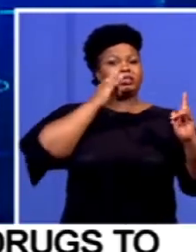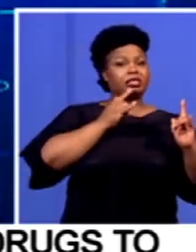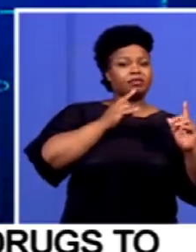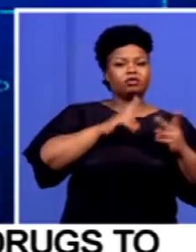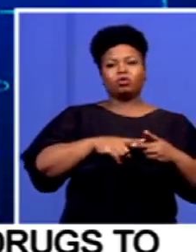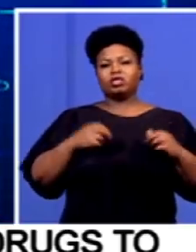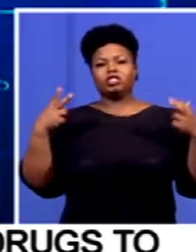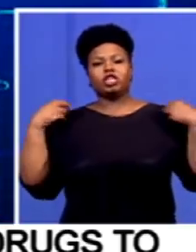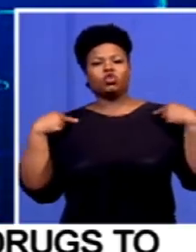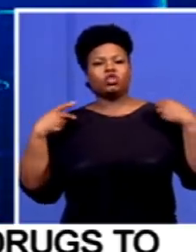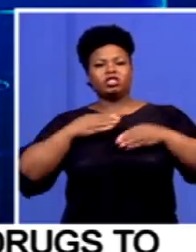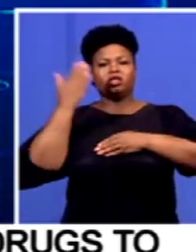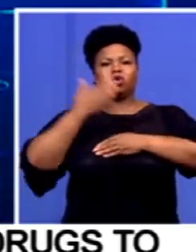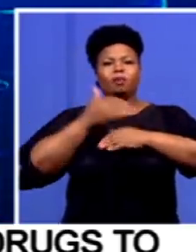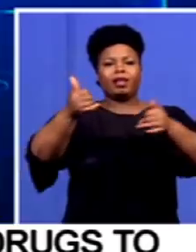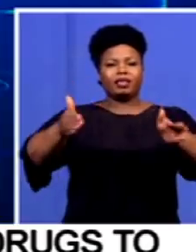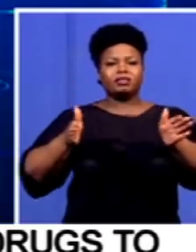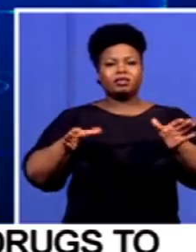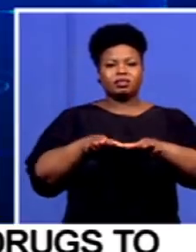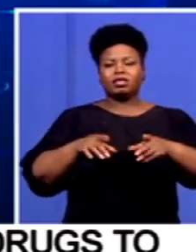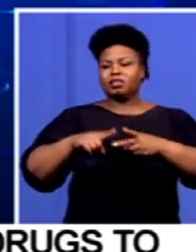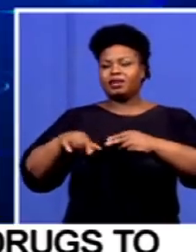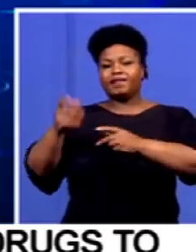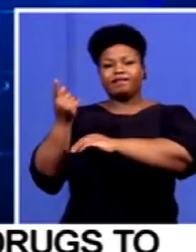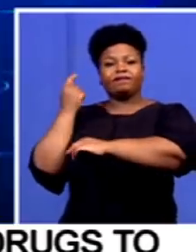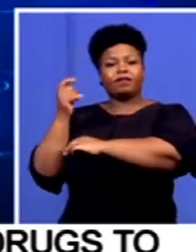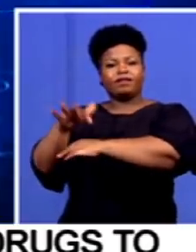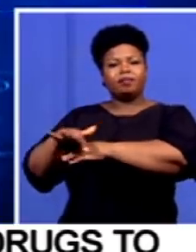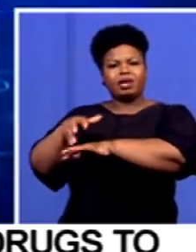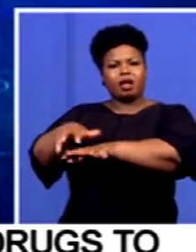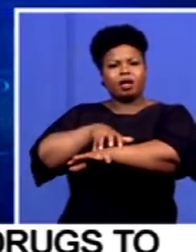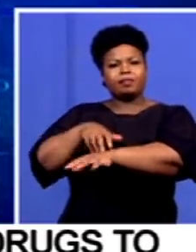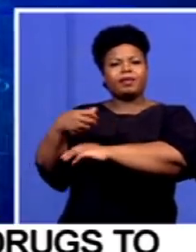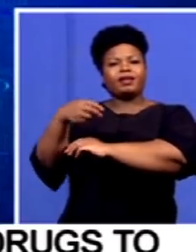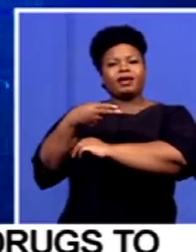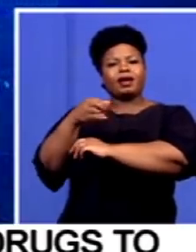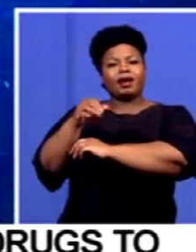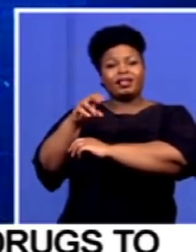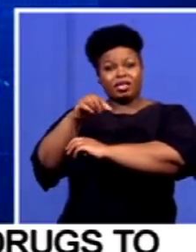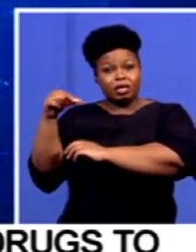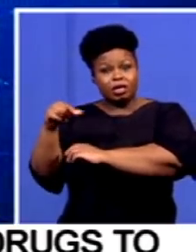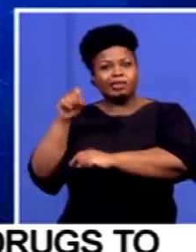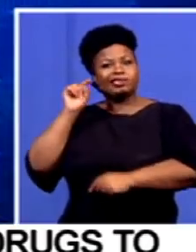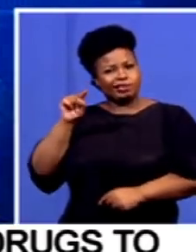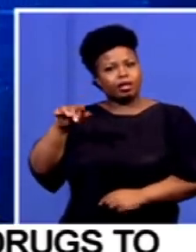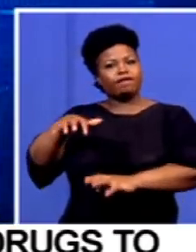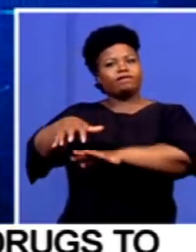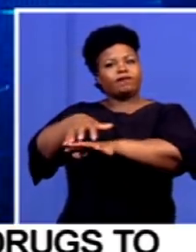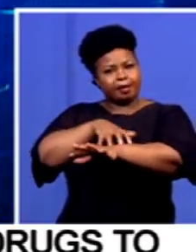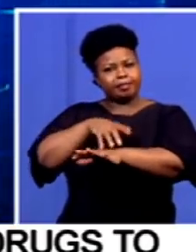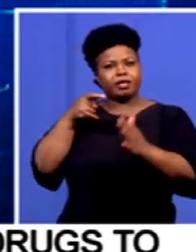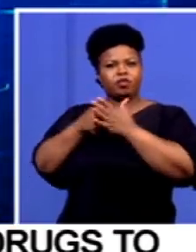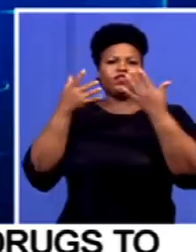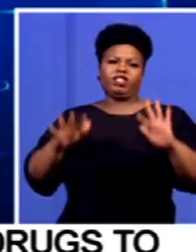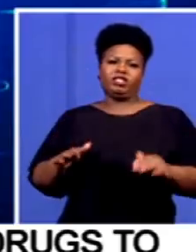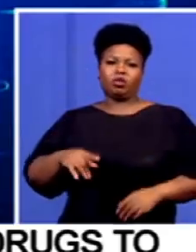security complex, they can be in a disused farm. Like the one in Harding I mentioned was actually a farm that was procured